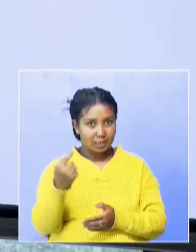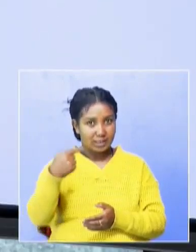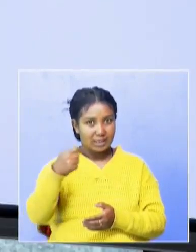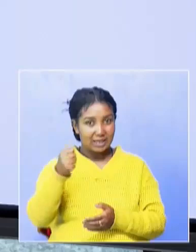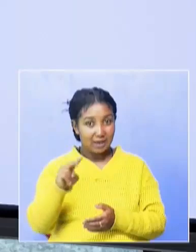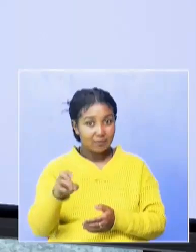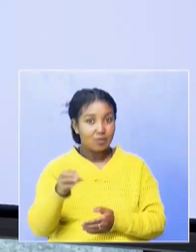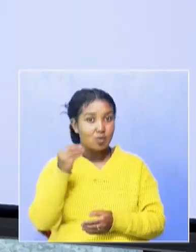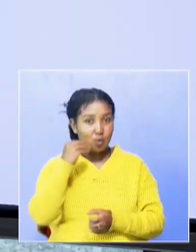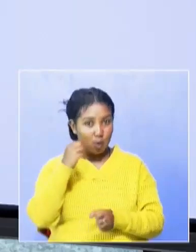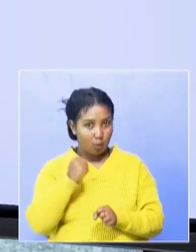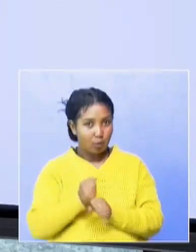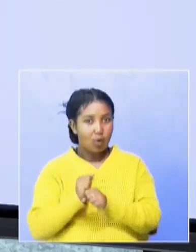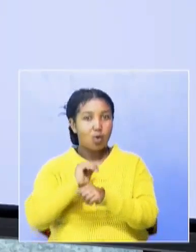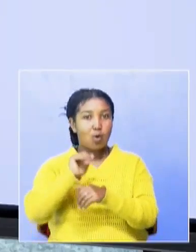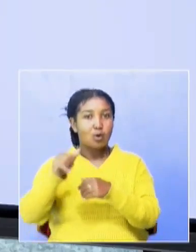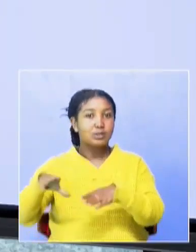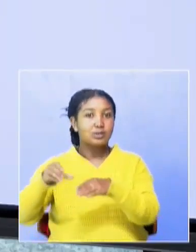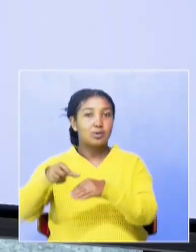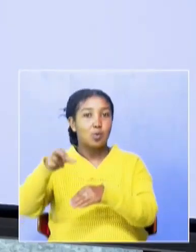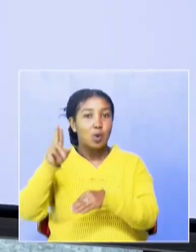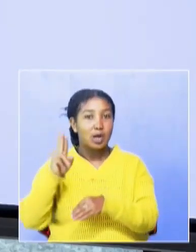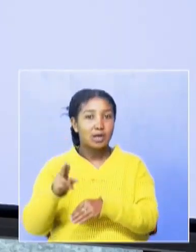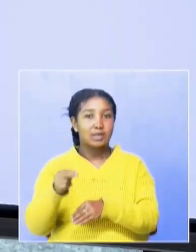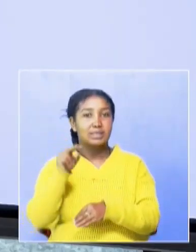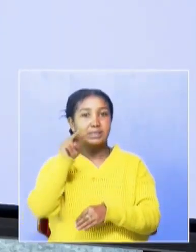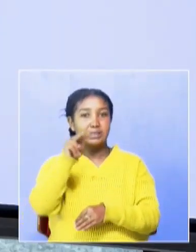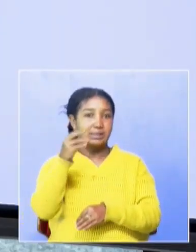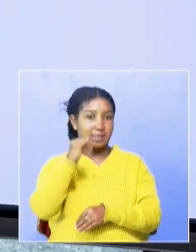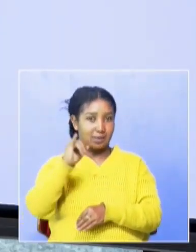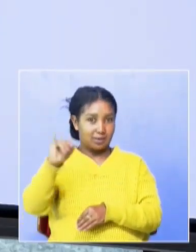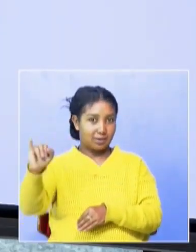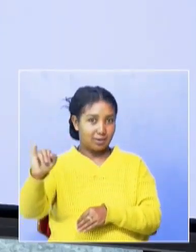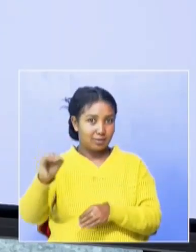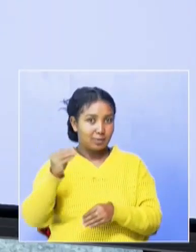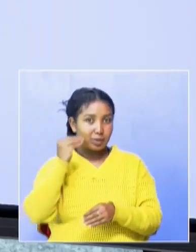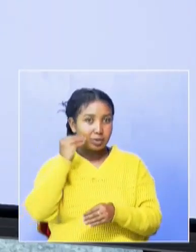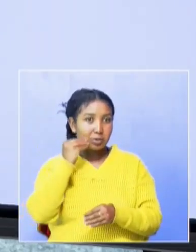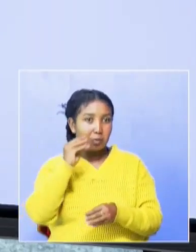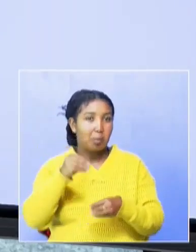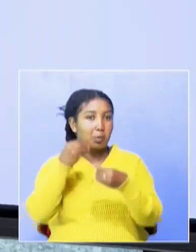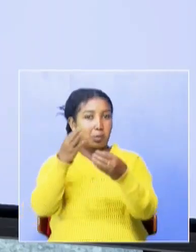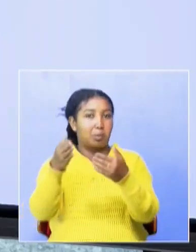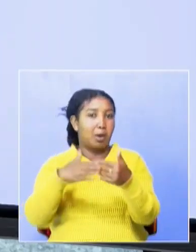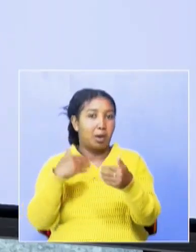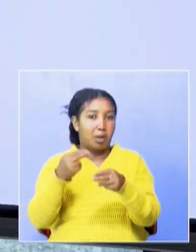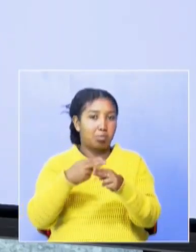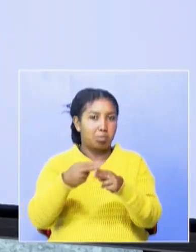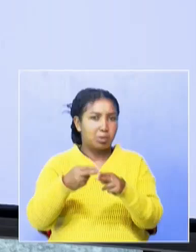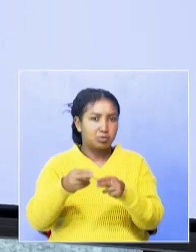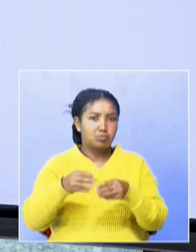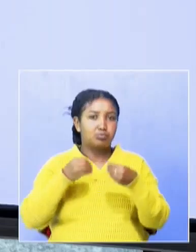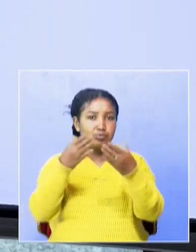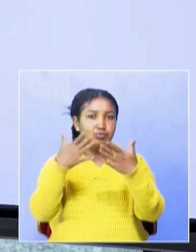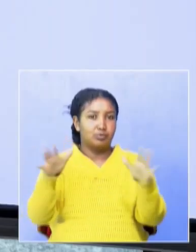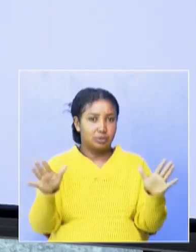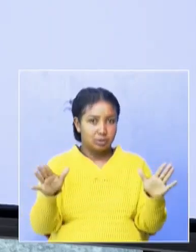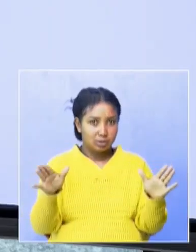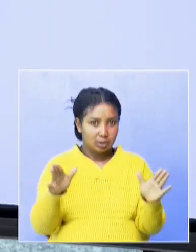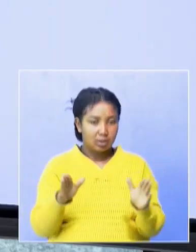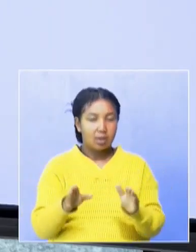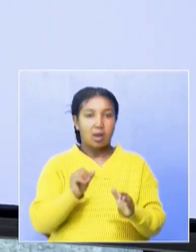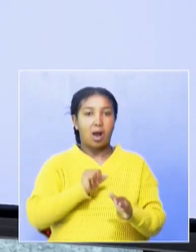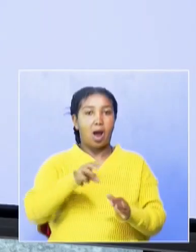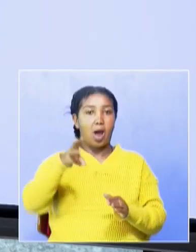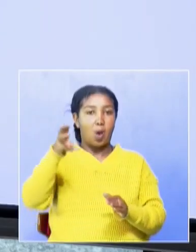gave homework, all the students were listening. Just giving homework means your teacher simply tell to you,